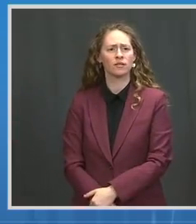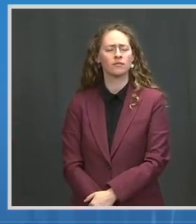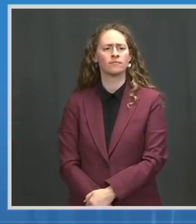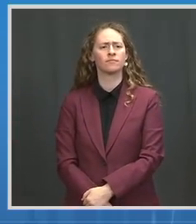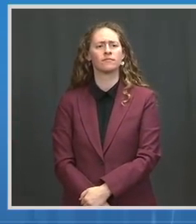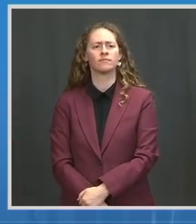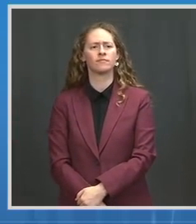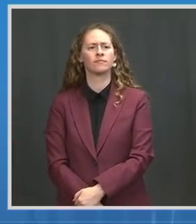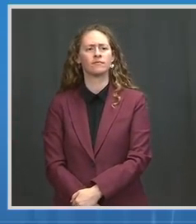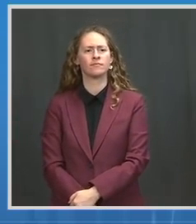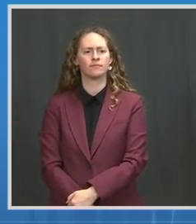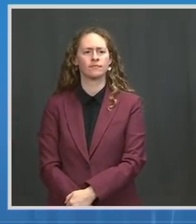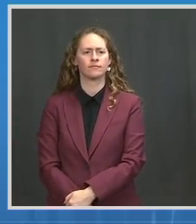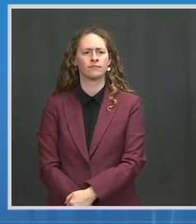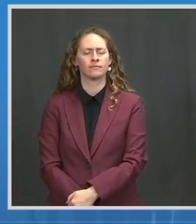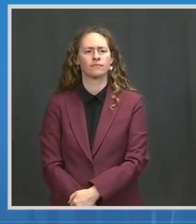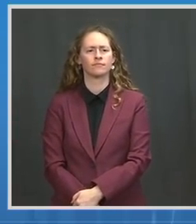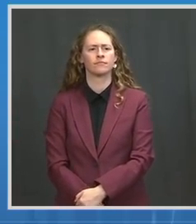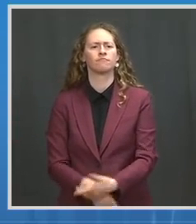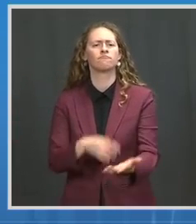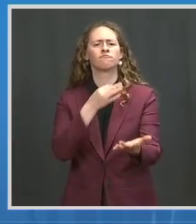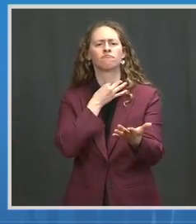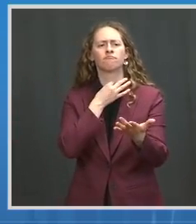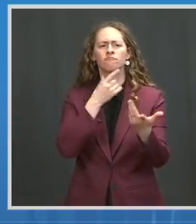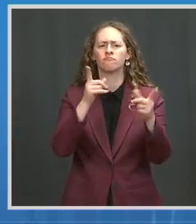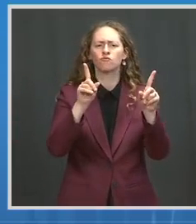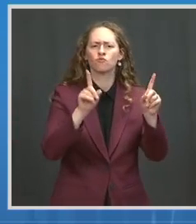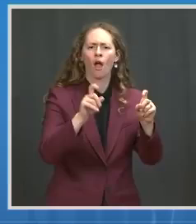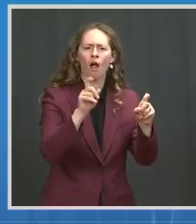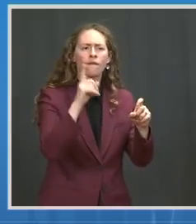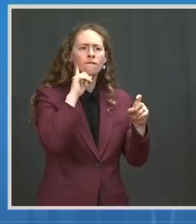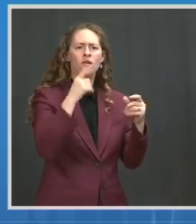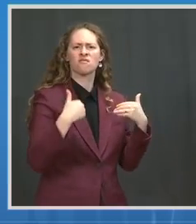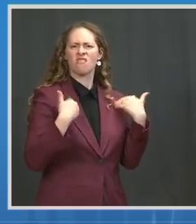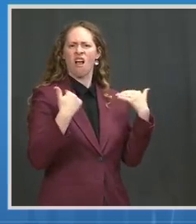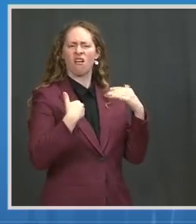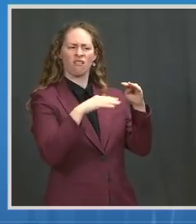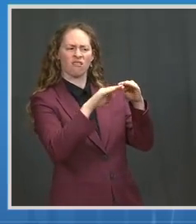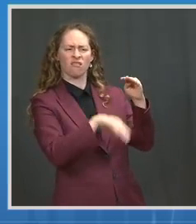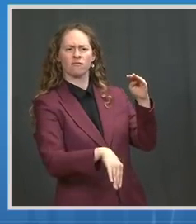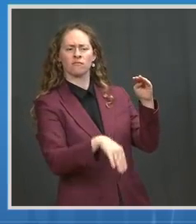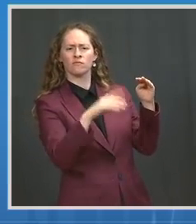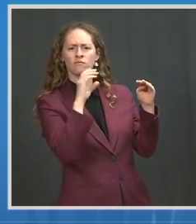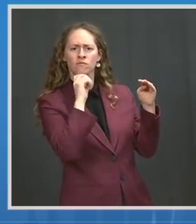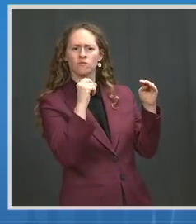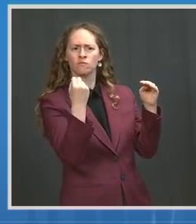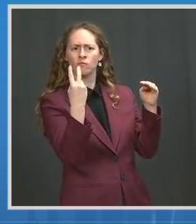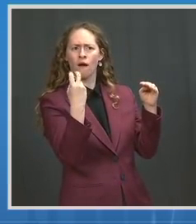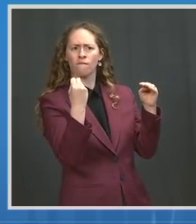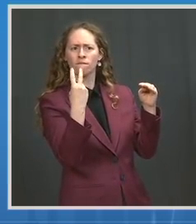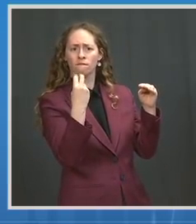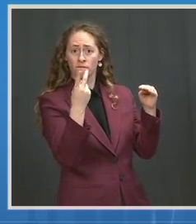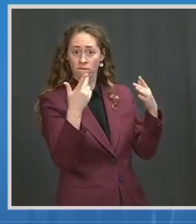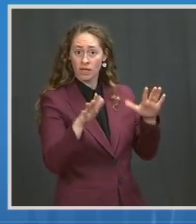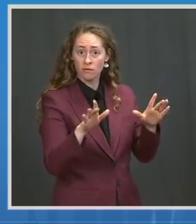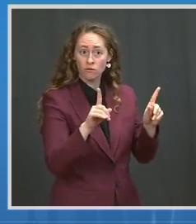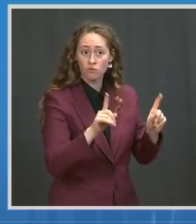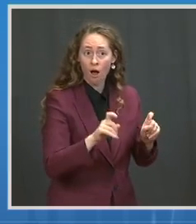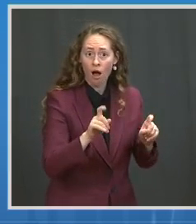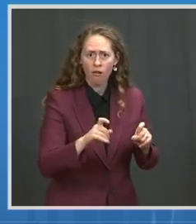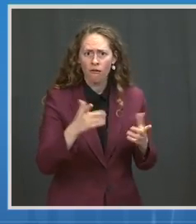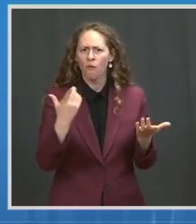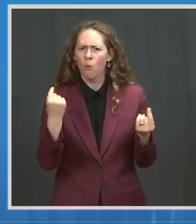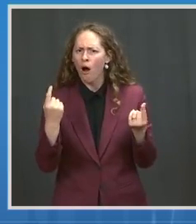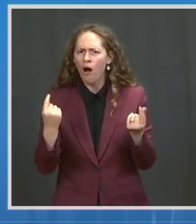trials in kids under age 12, with Pfizer starting its phase 2/3 in kids ages 5 to 11 today, and the fact that they're